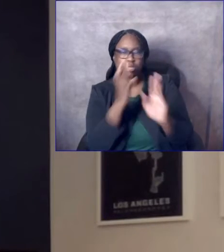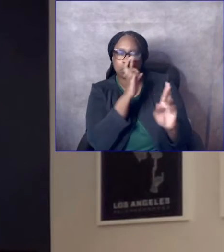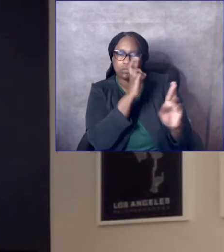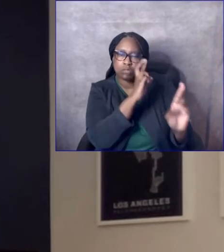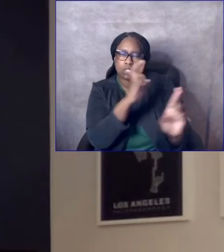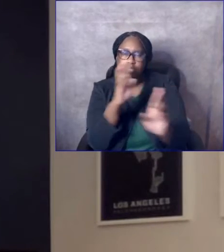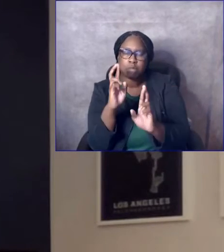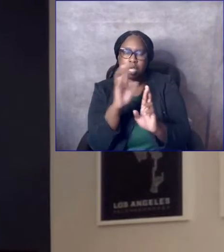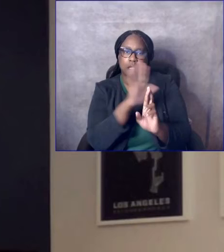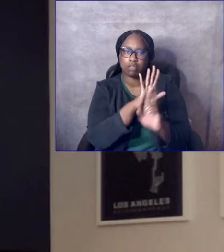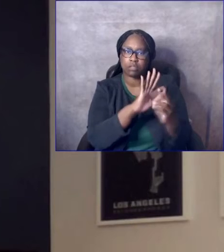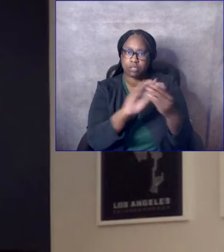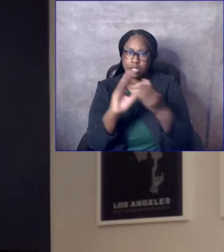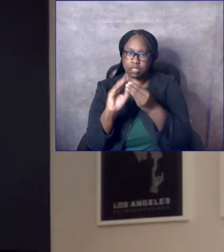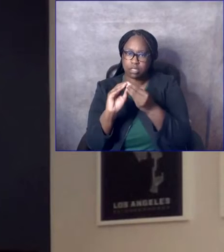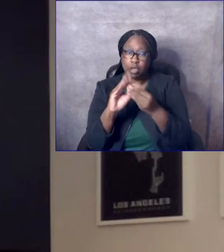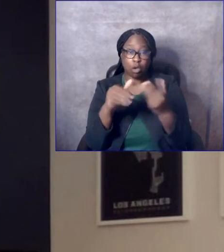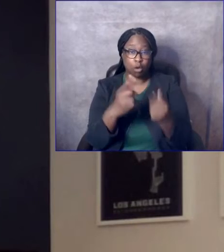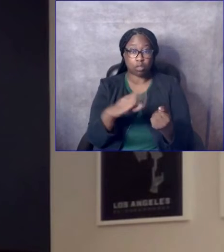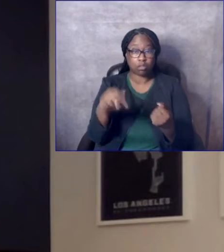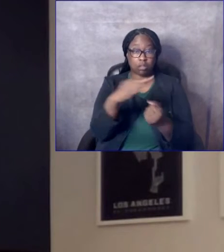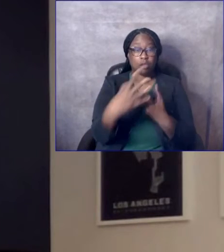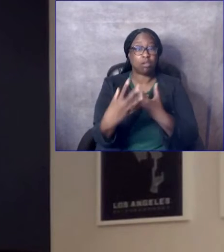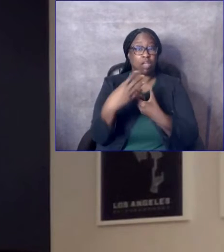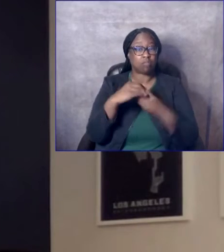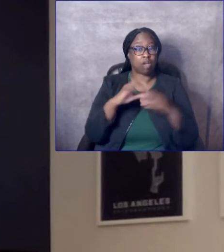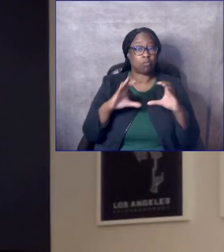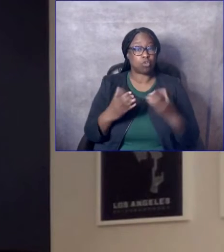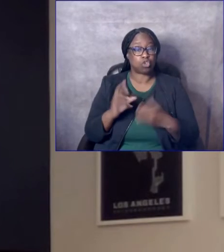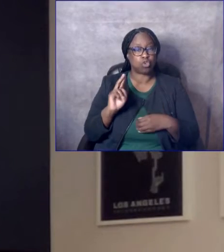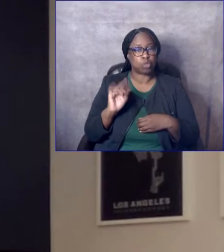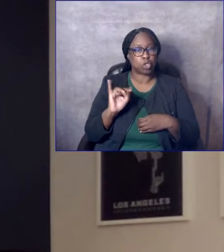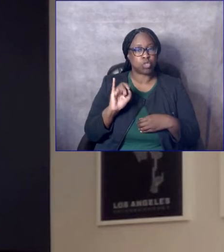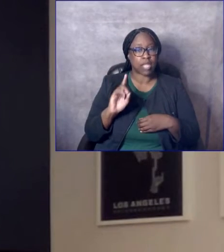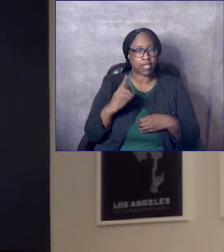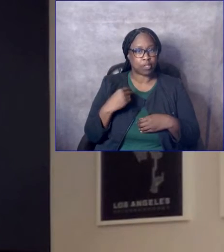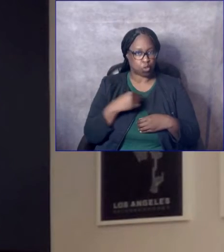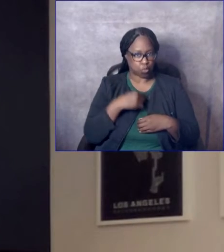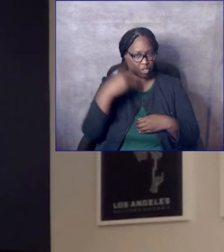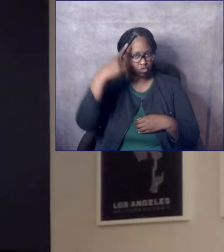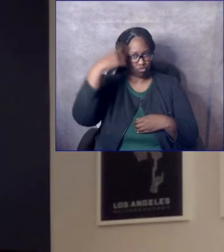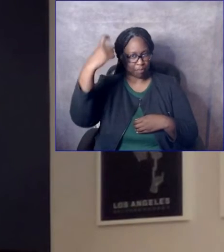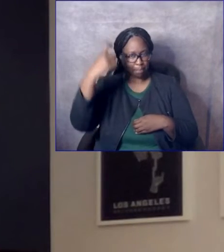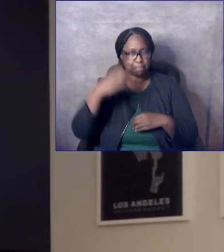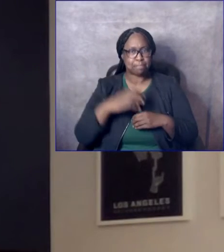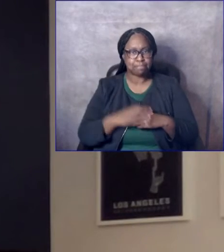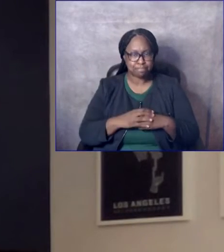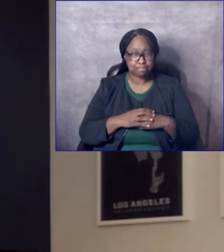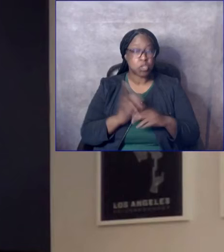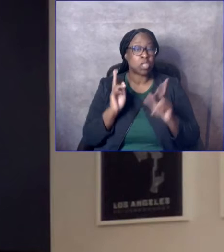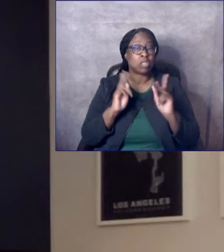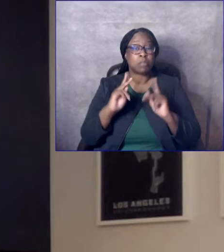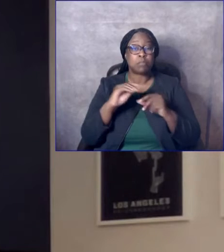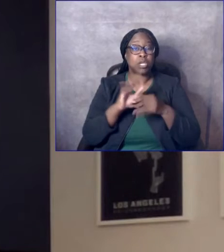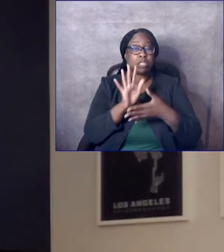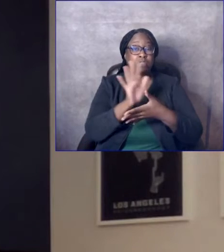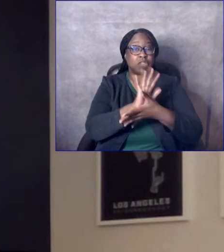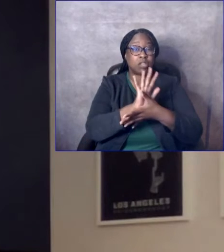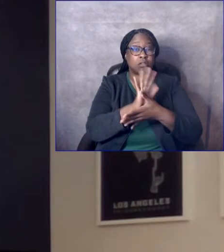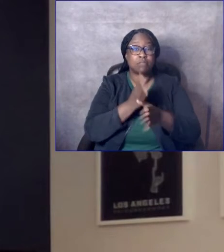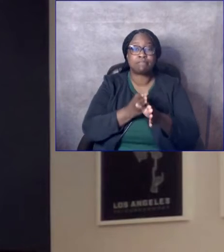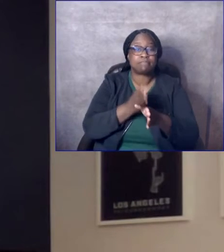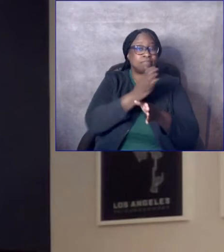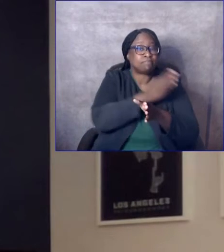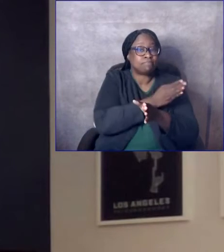We Dream members. So all of the folks who were featured in the video and in the brief were people that we had built relationships with